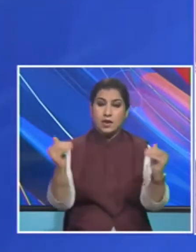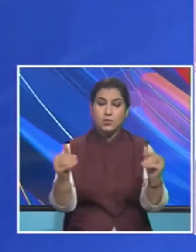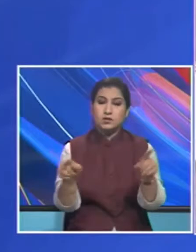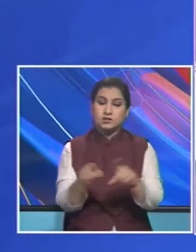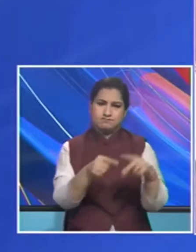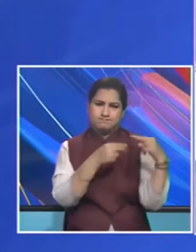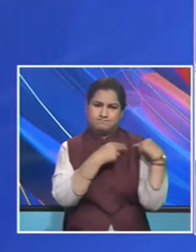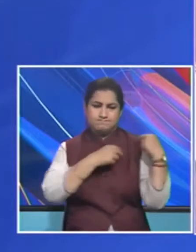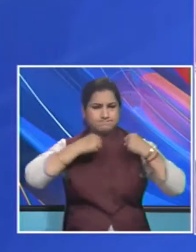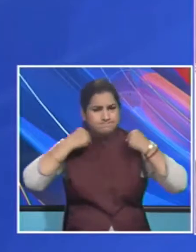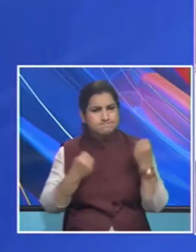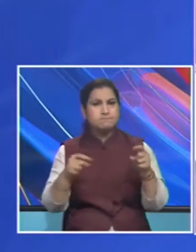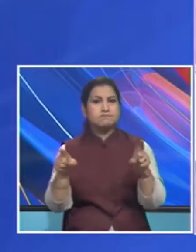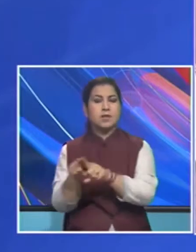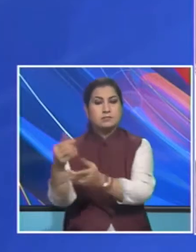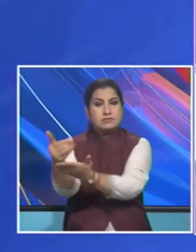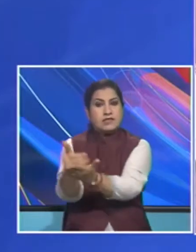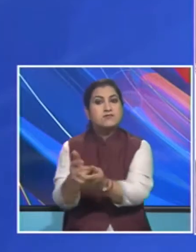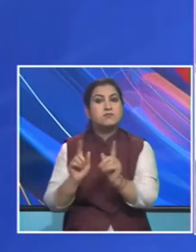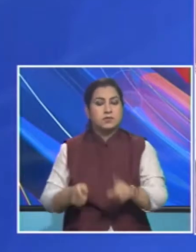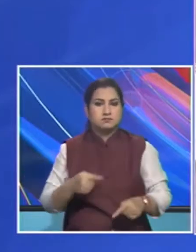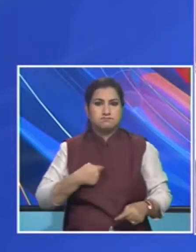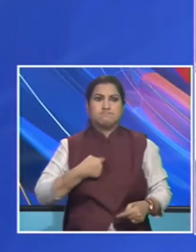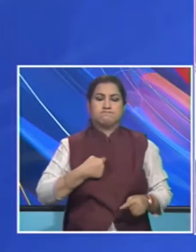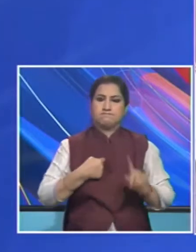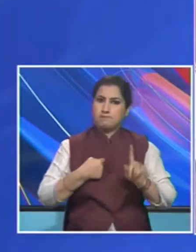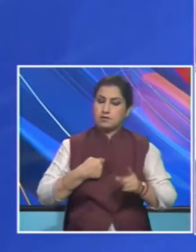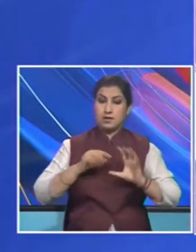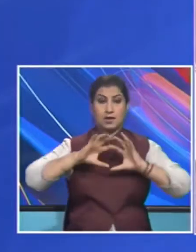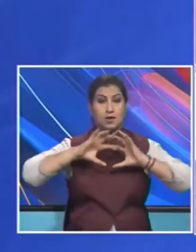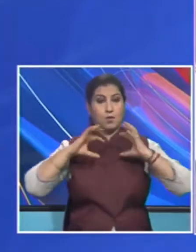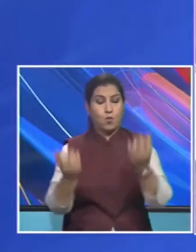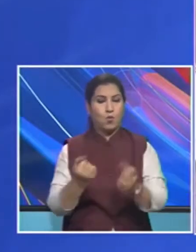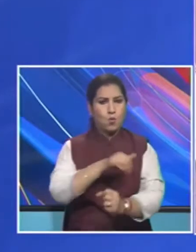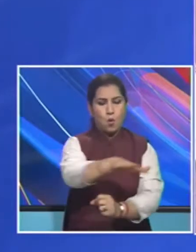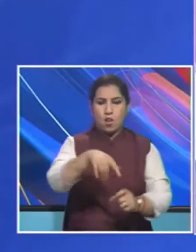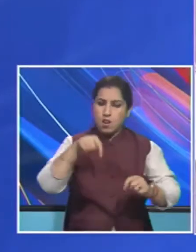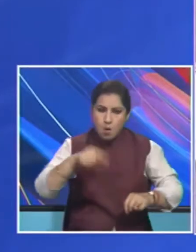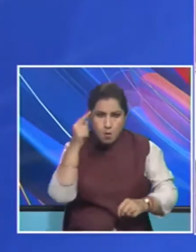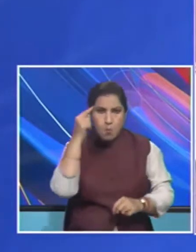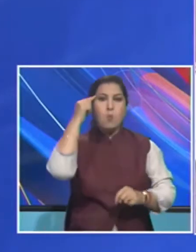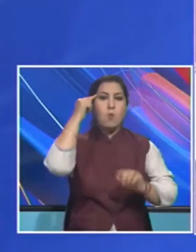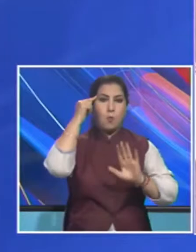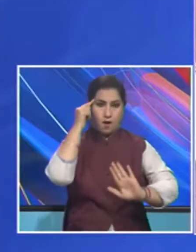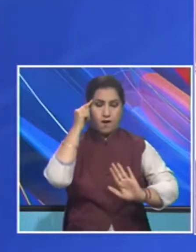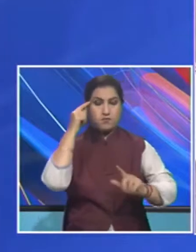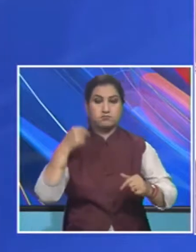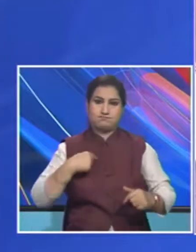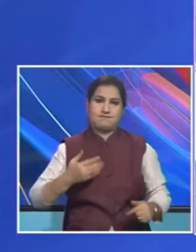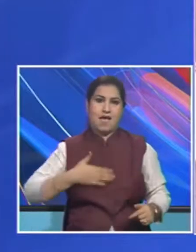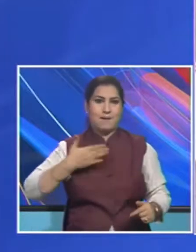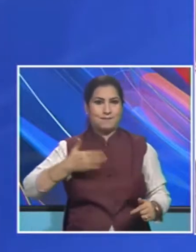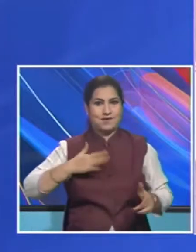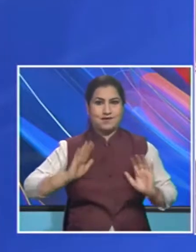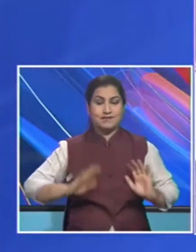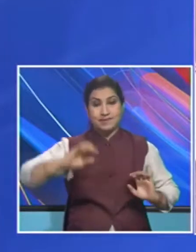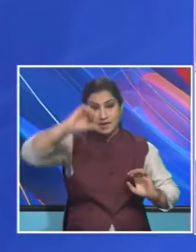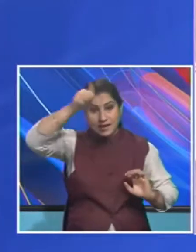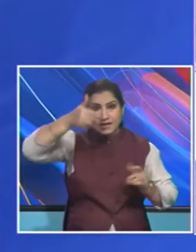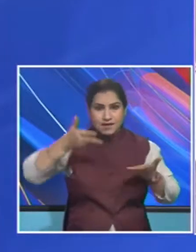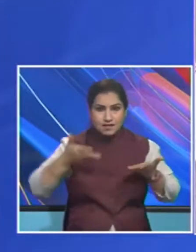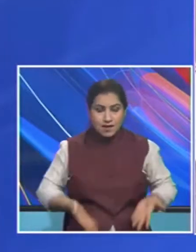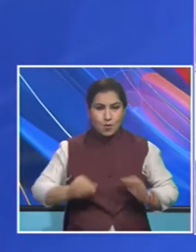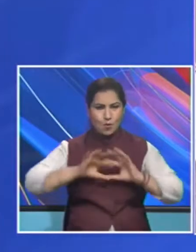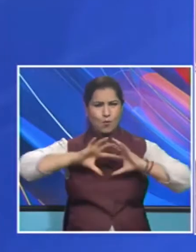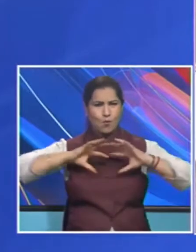reverence. This sensitivity has become a global imperative today. I am happy that India is guiding the